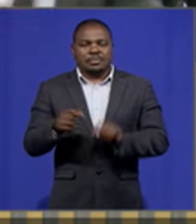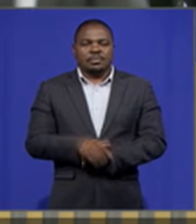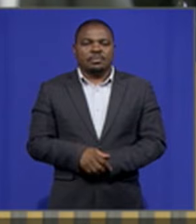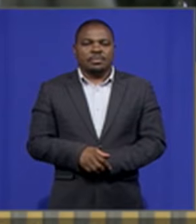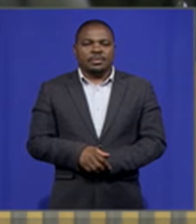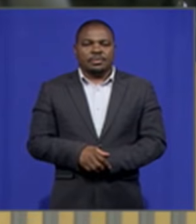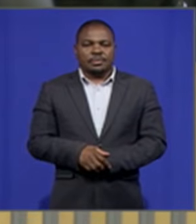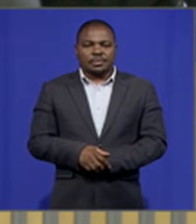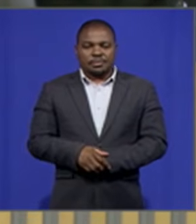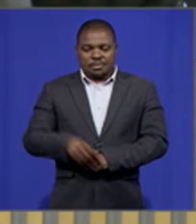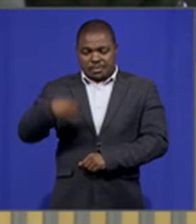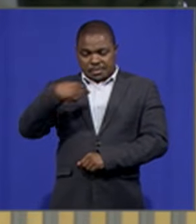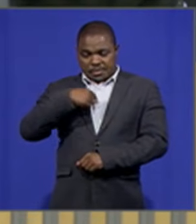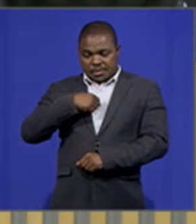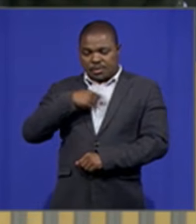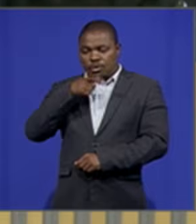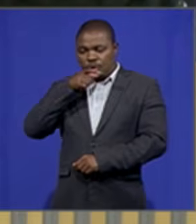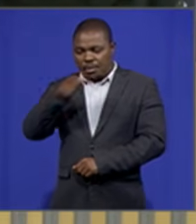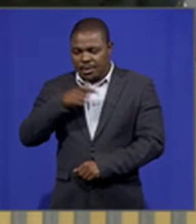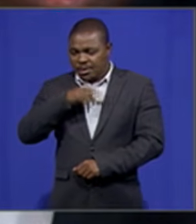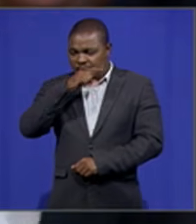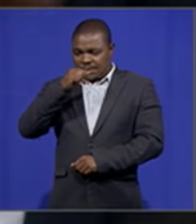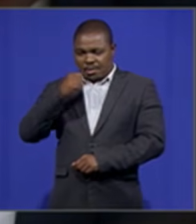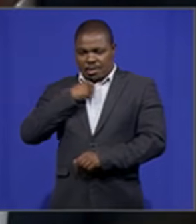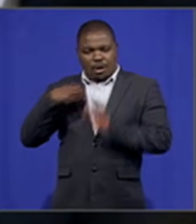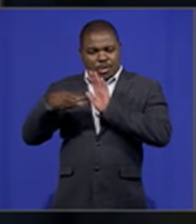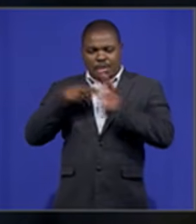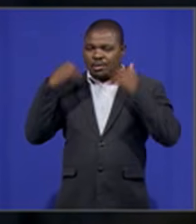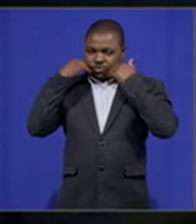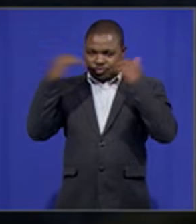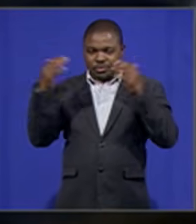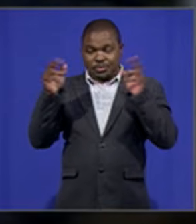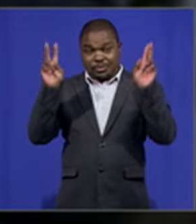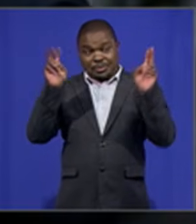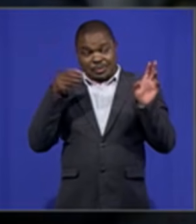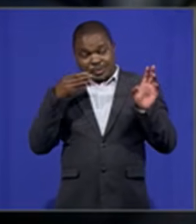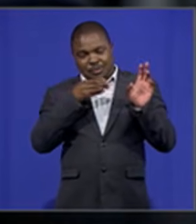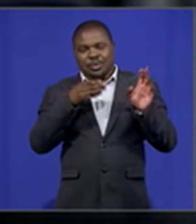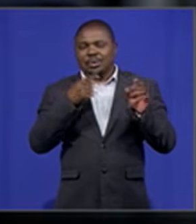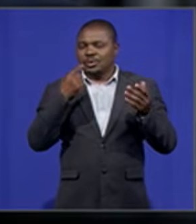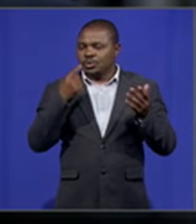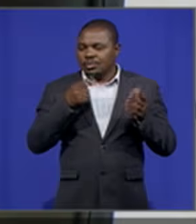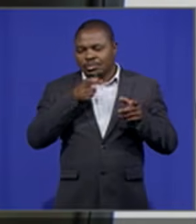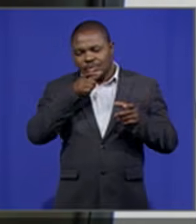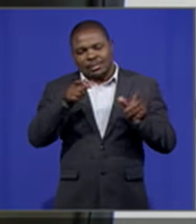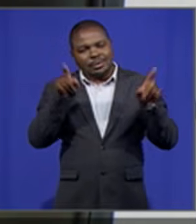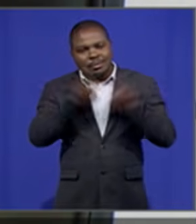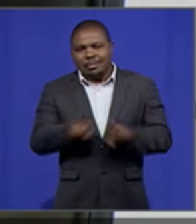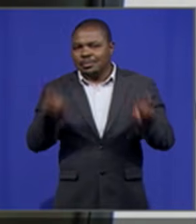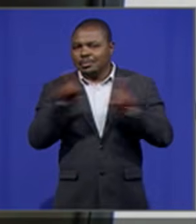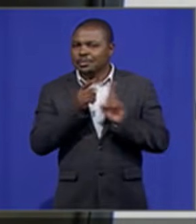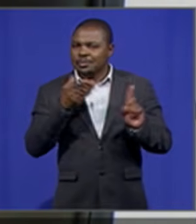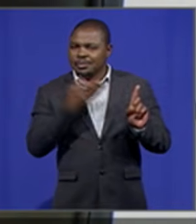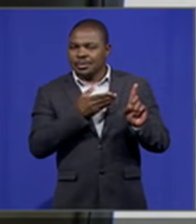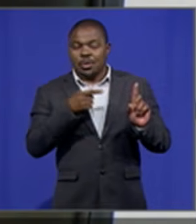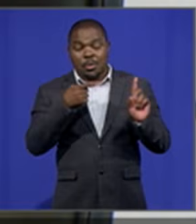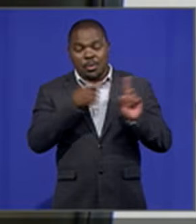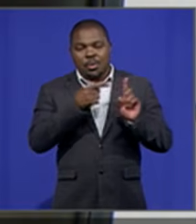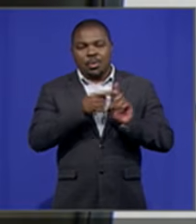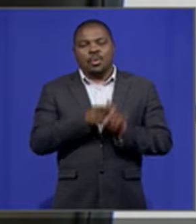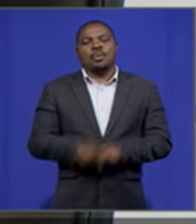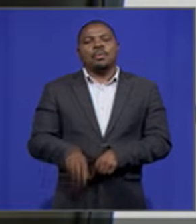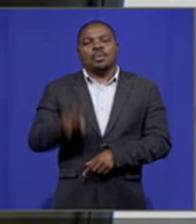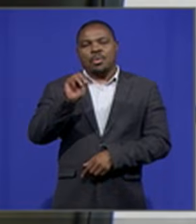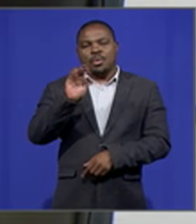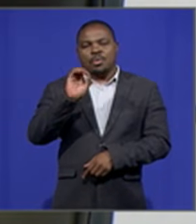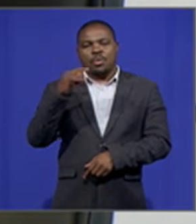Polelo ye ga ke nyaka go itatetša ka molato ebile yeo e ganelelago molomong wa rakgwebo wa ka Northwest Brian Mokgotsi se nakong